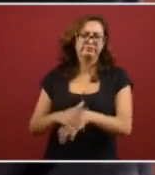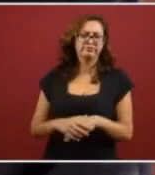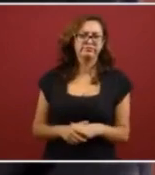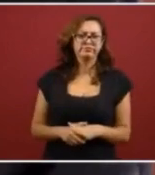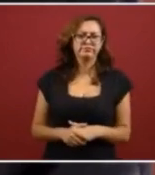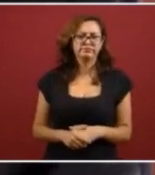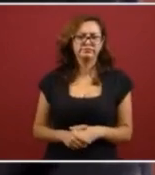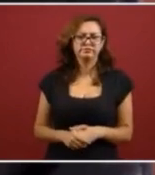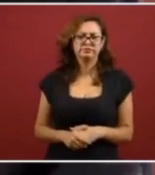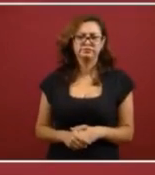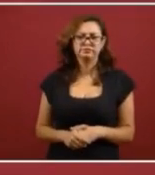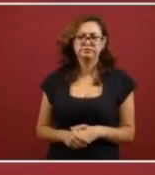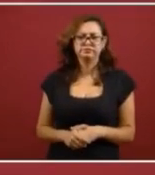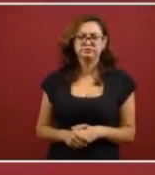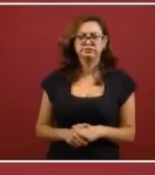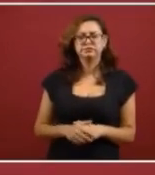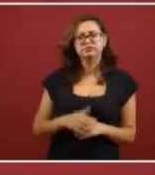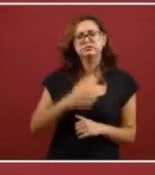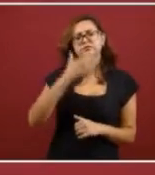And this has been repeated. En